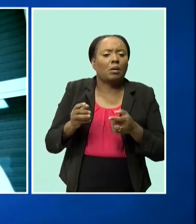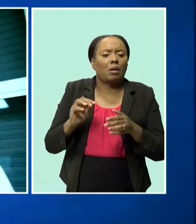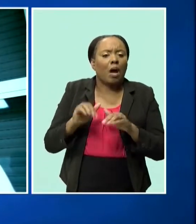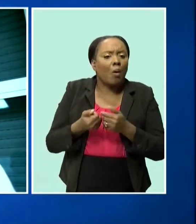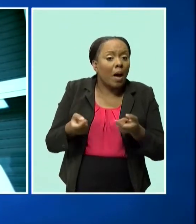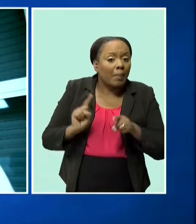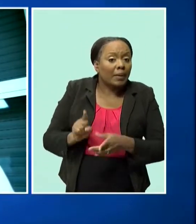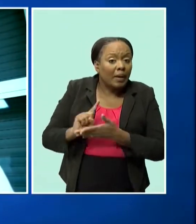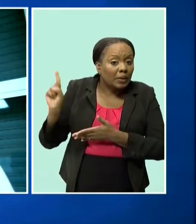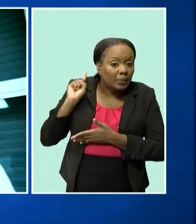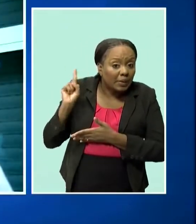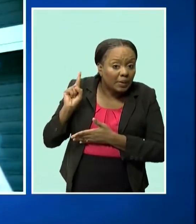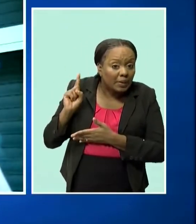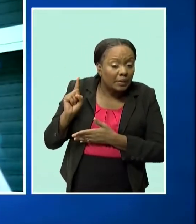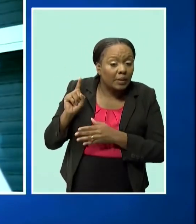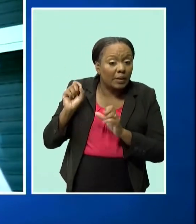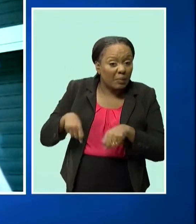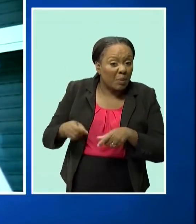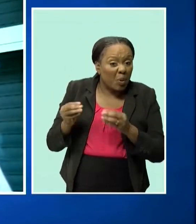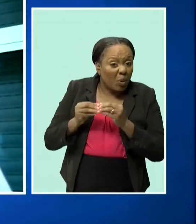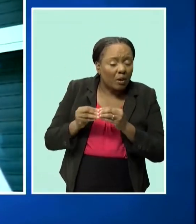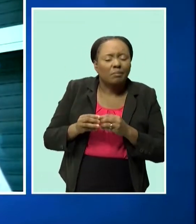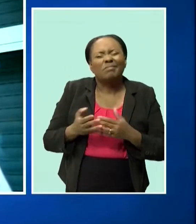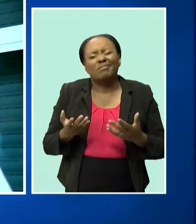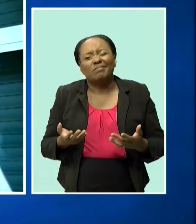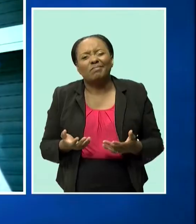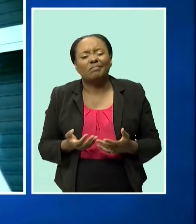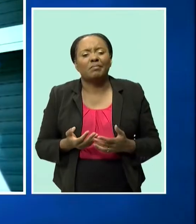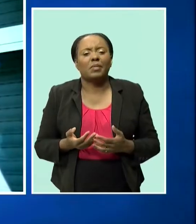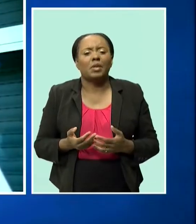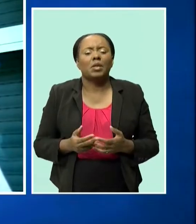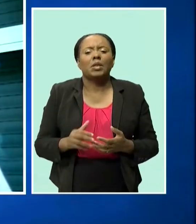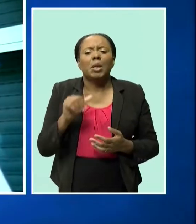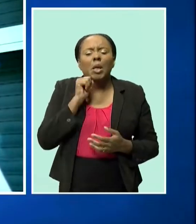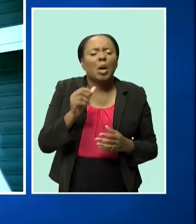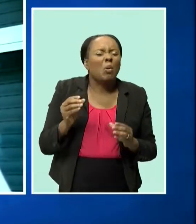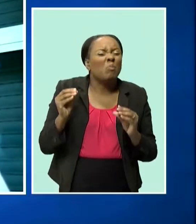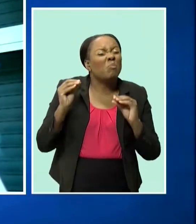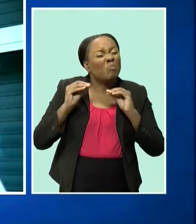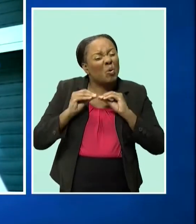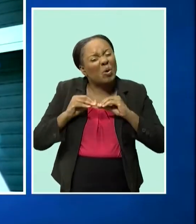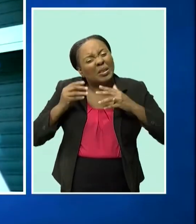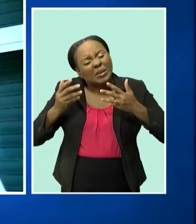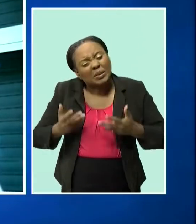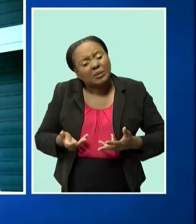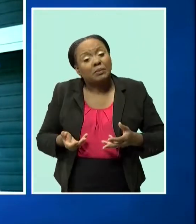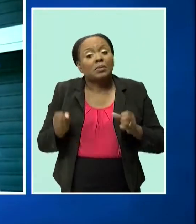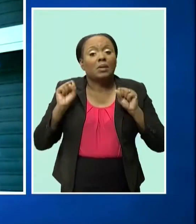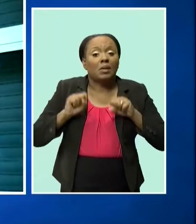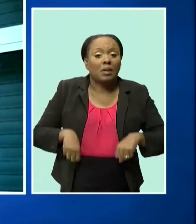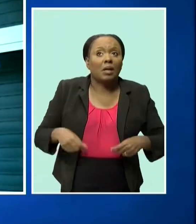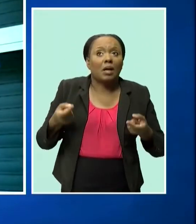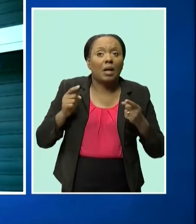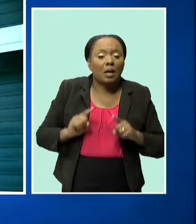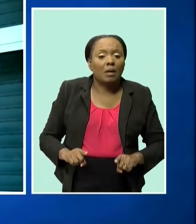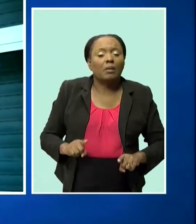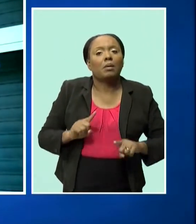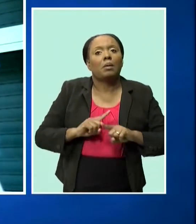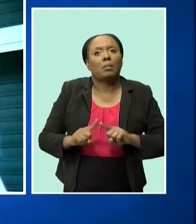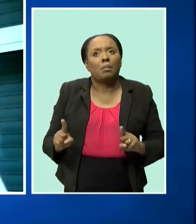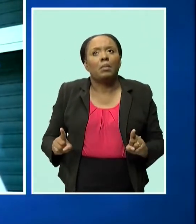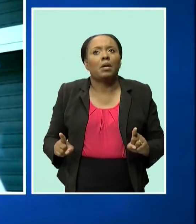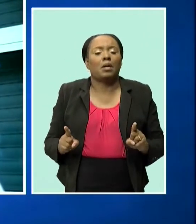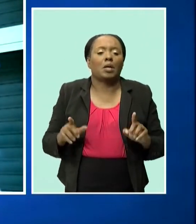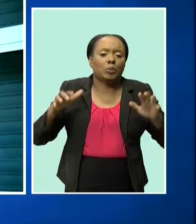I wouldn't say even more. It would not be severe in terms of the time scale. It can happen, but at a slower pace